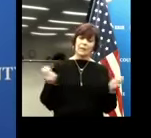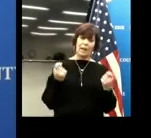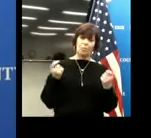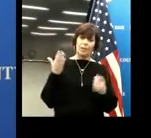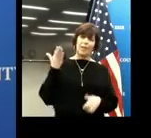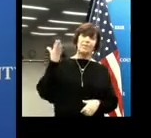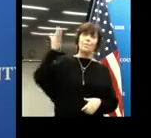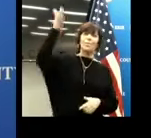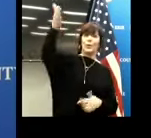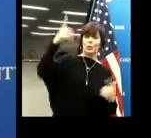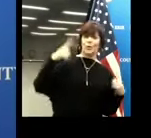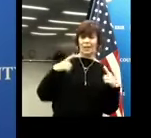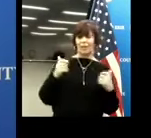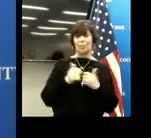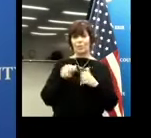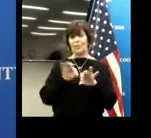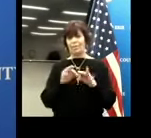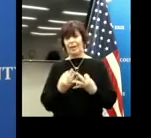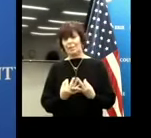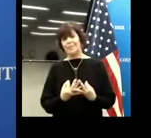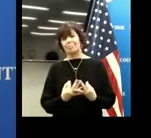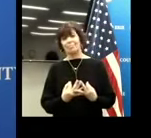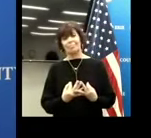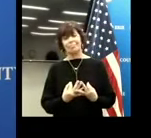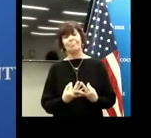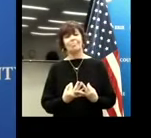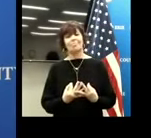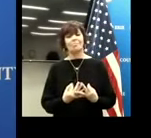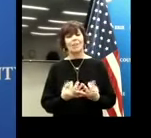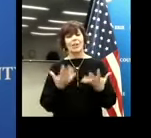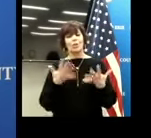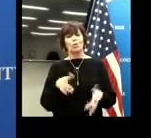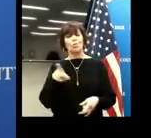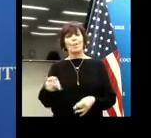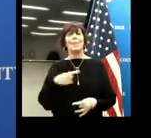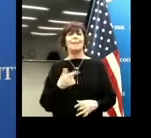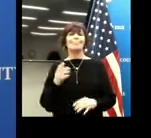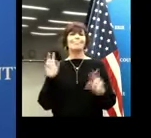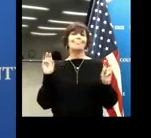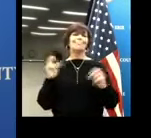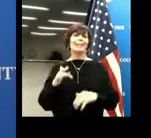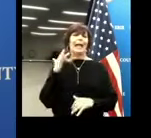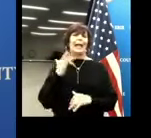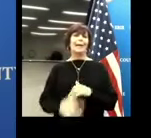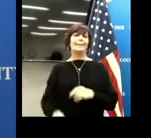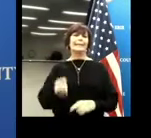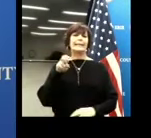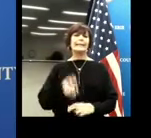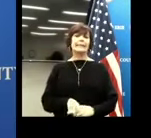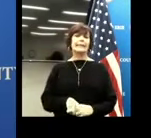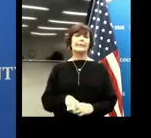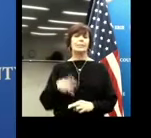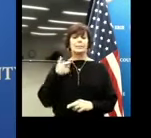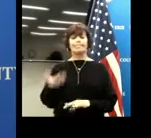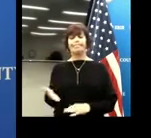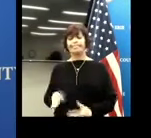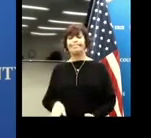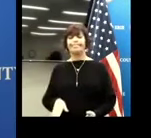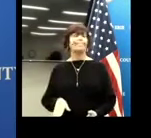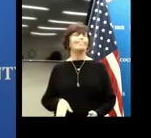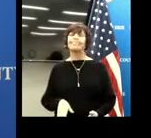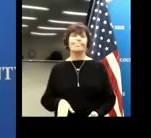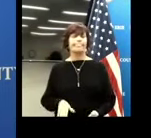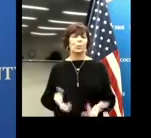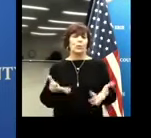future holidays with your family members and not have that empty seat at the table like too many of our fellow residents